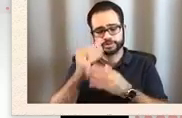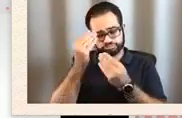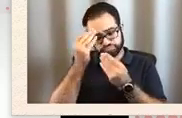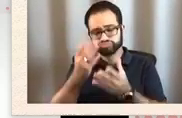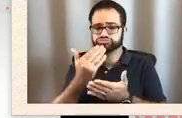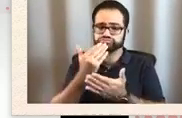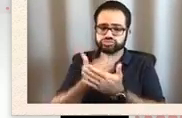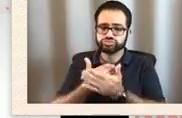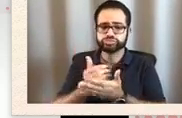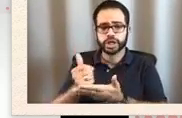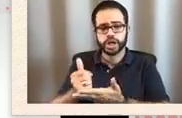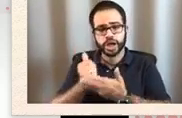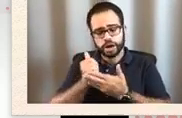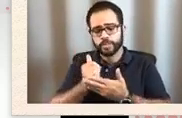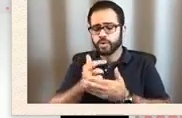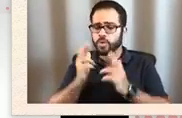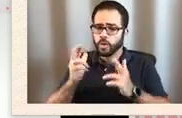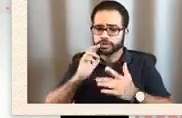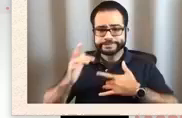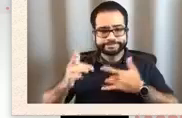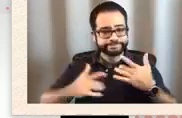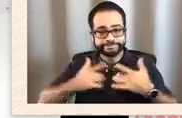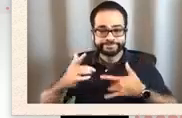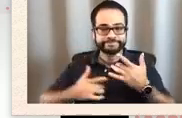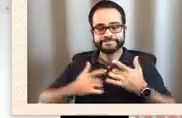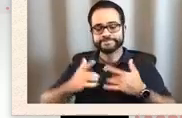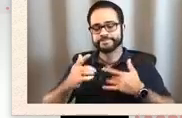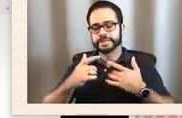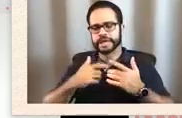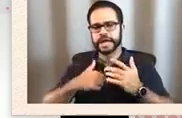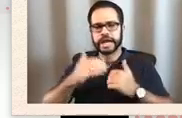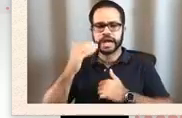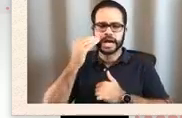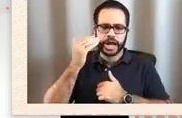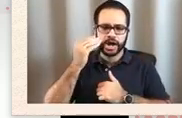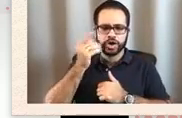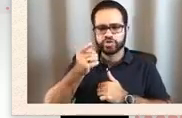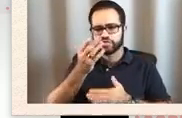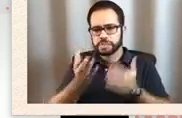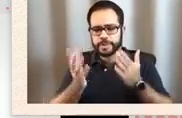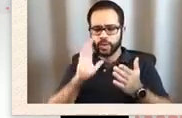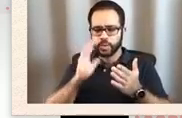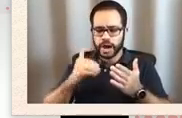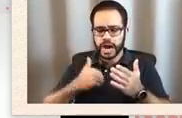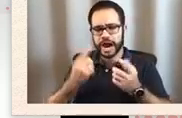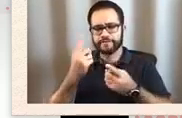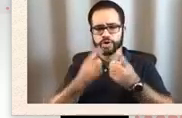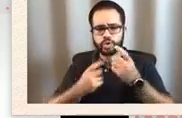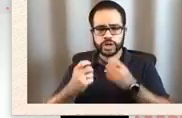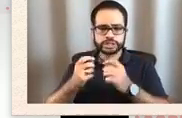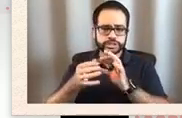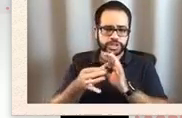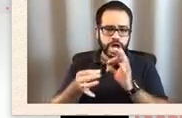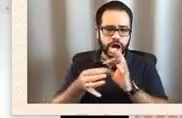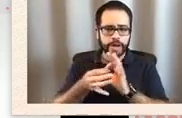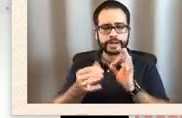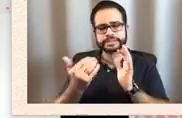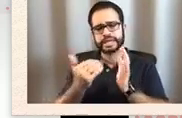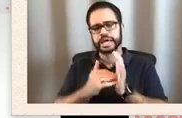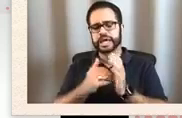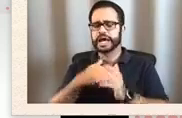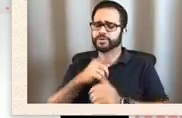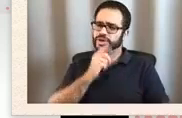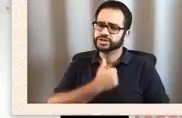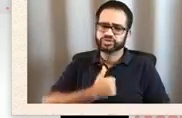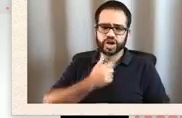hope it excites you. I recognize that you might have questions, you might have comments, and again, I'm just so sorry we can't